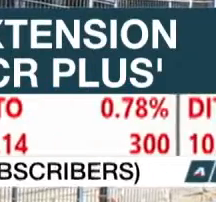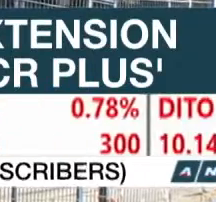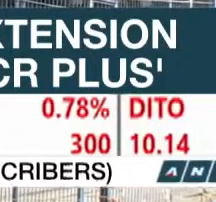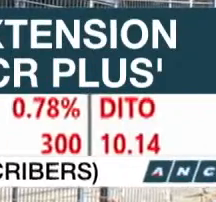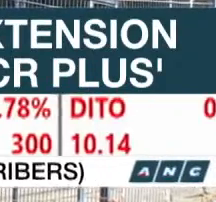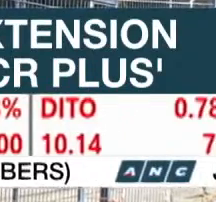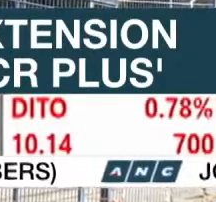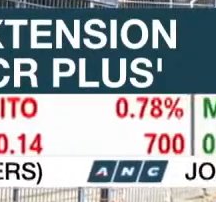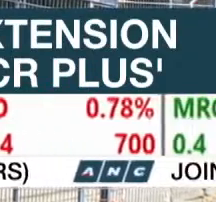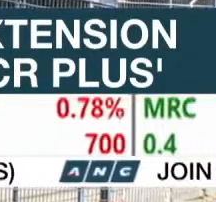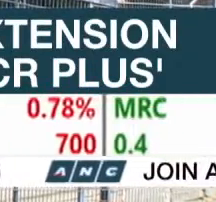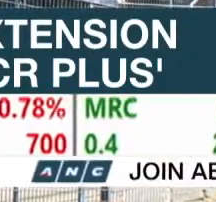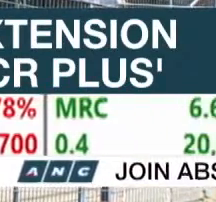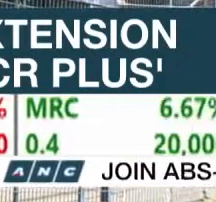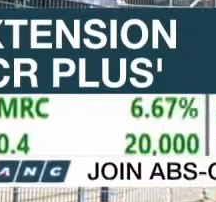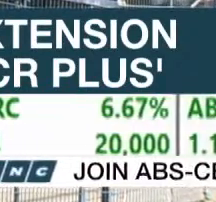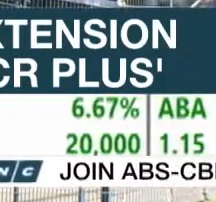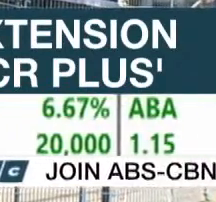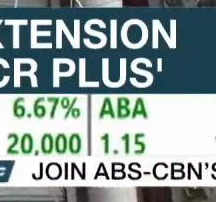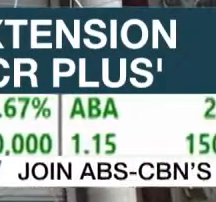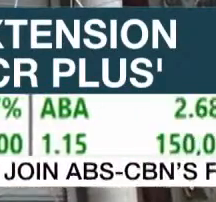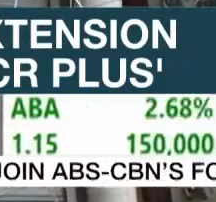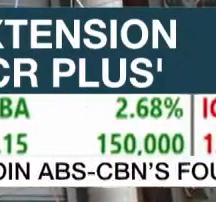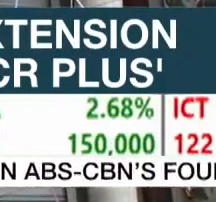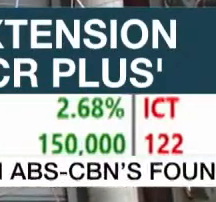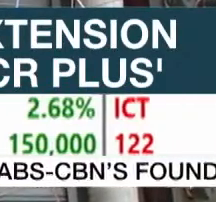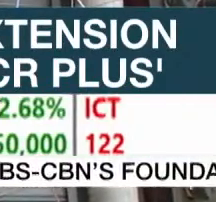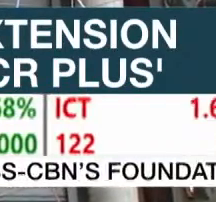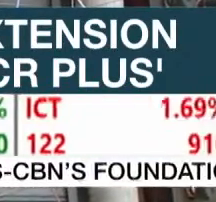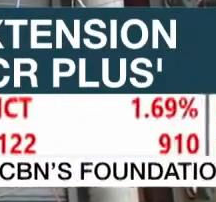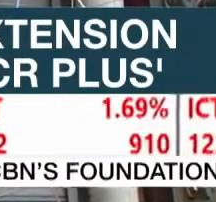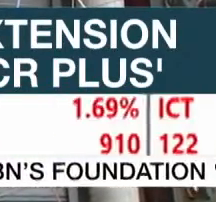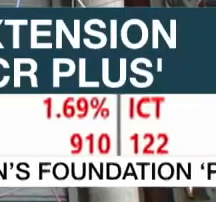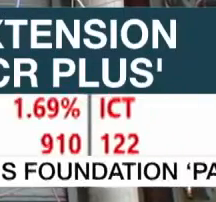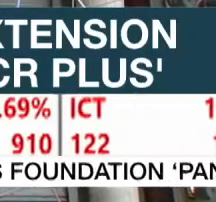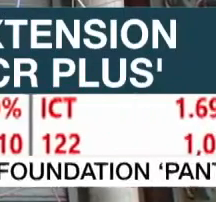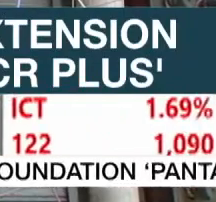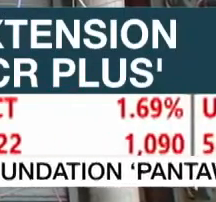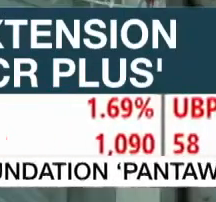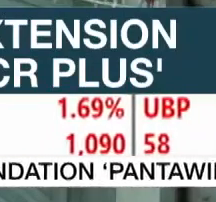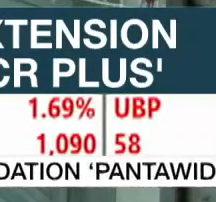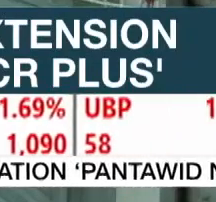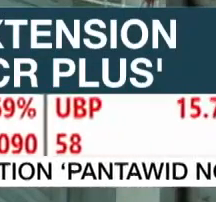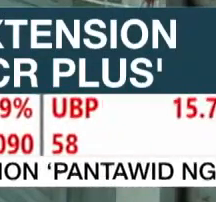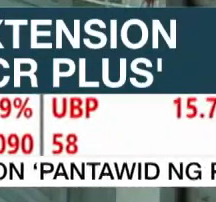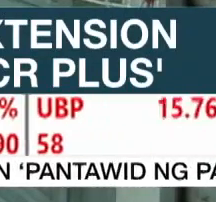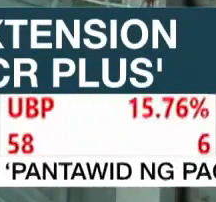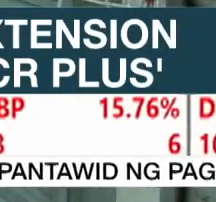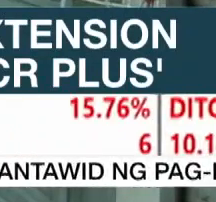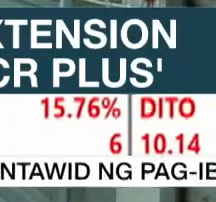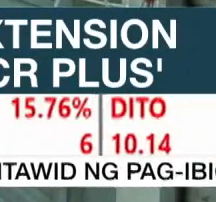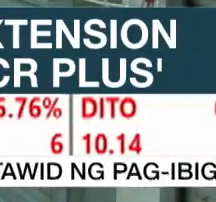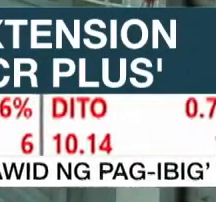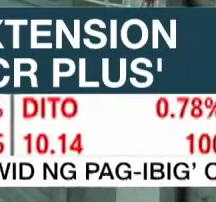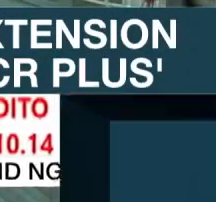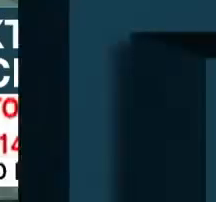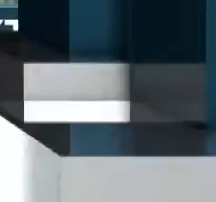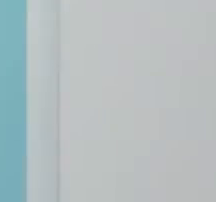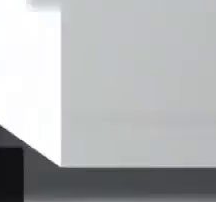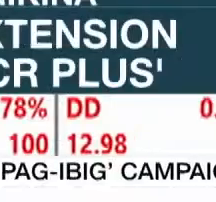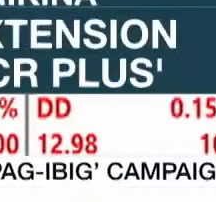ECQ should be at least 2 weeks to see its impact on the country's COVID-19 case count and healthcare utilization.